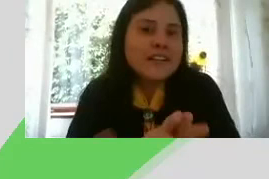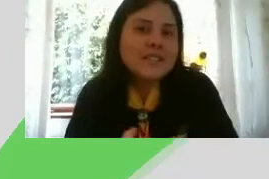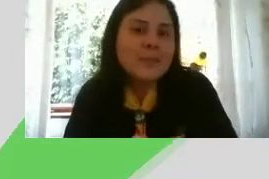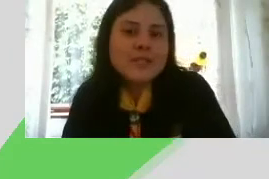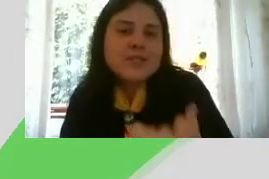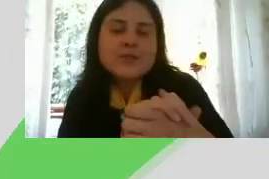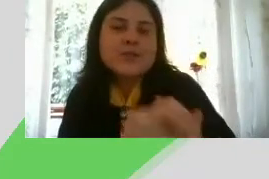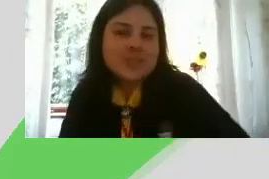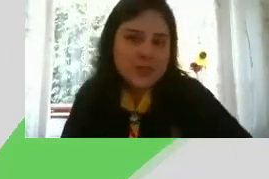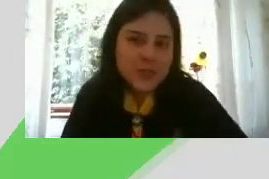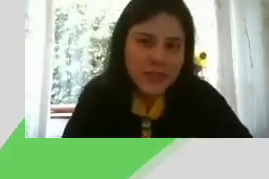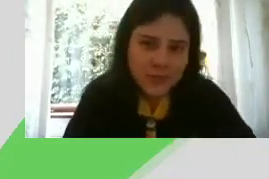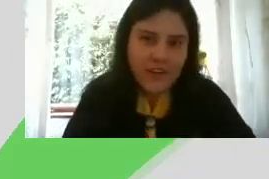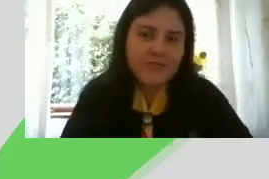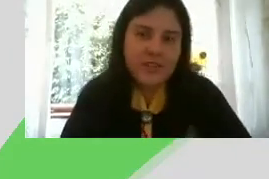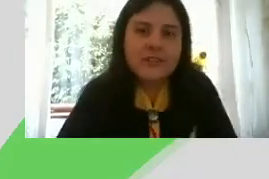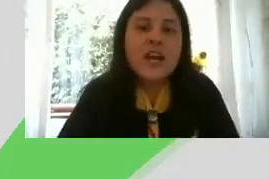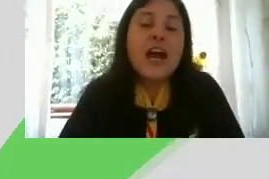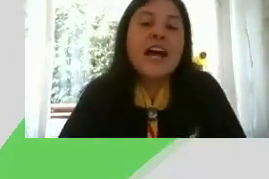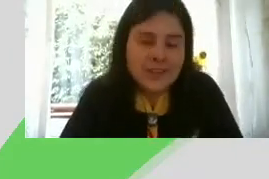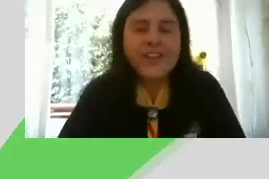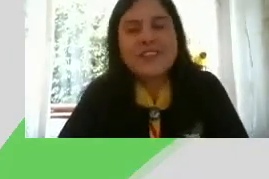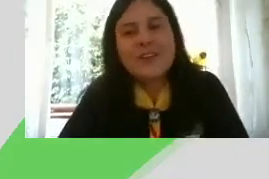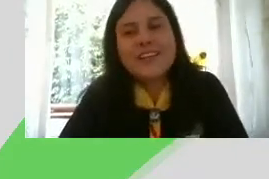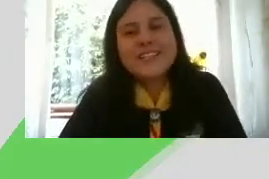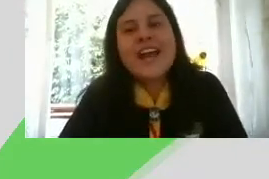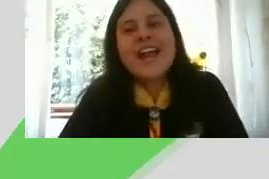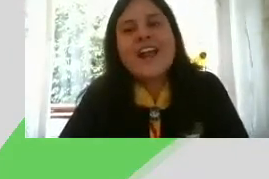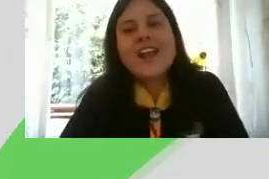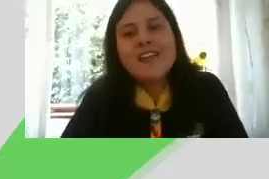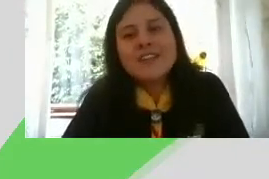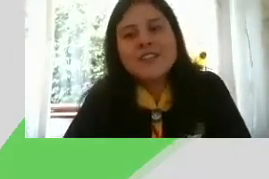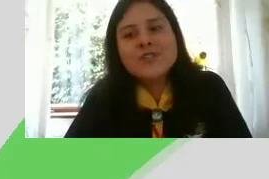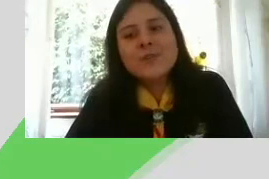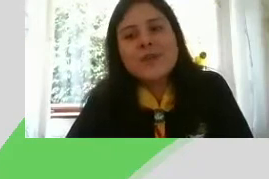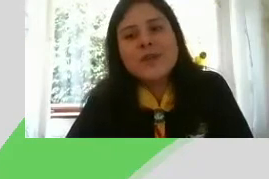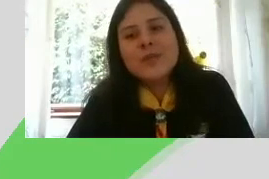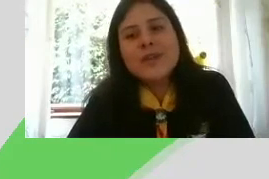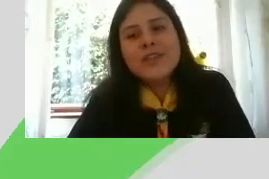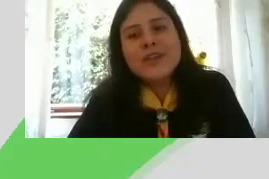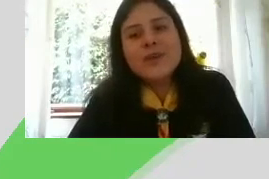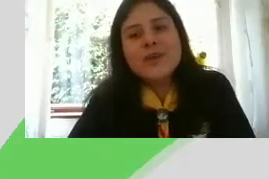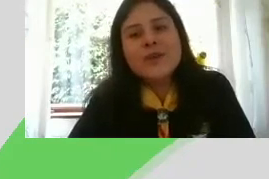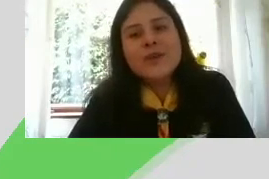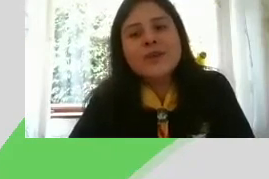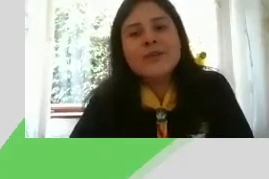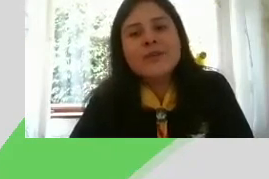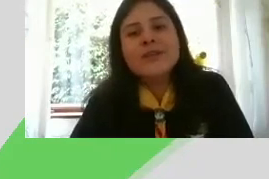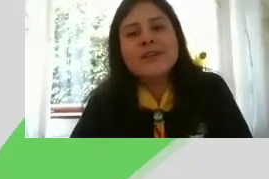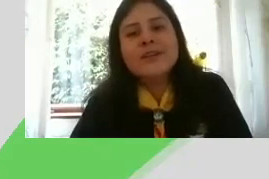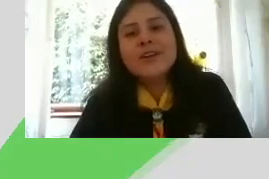whoever it is, the person who you need to show that you have done and that you have the knowledge. Lovely to be with you.